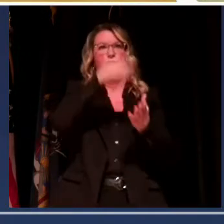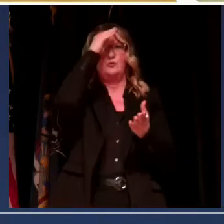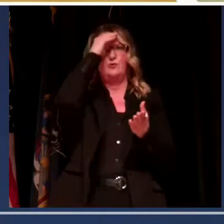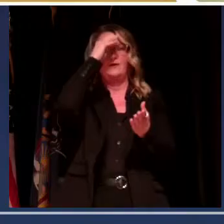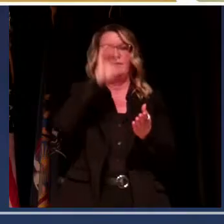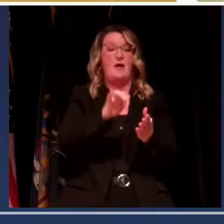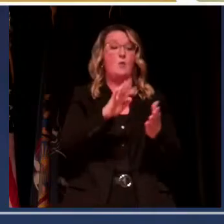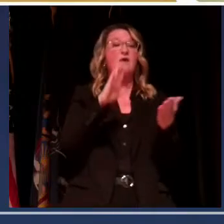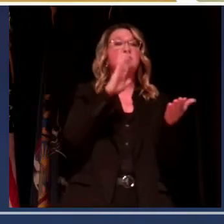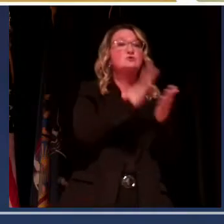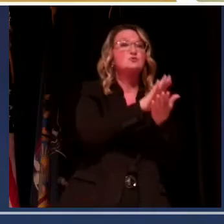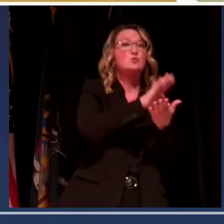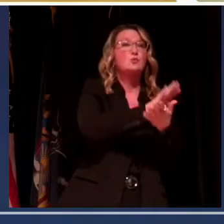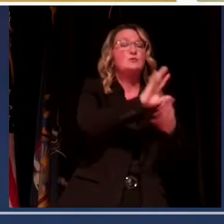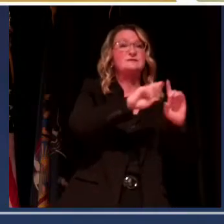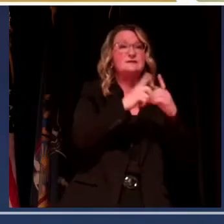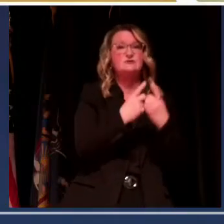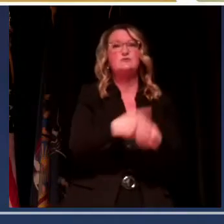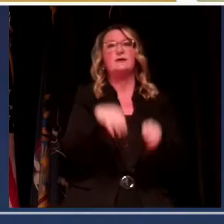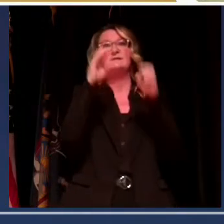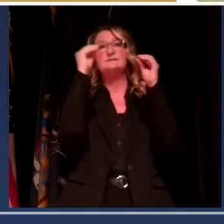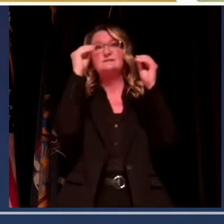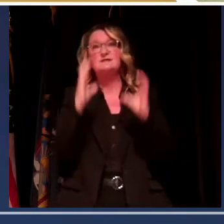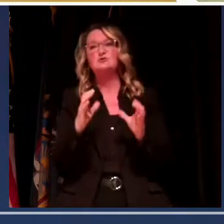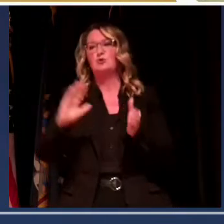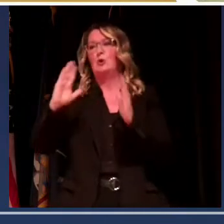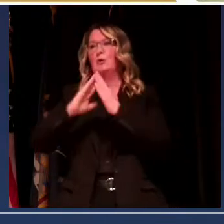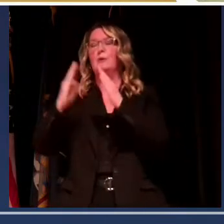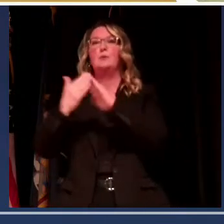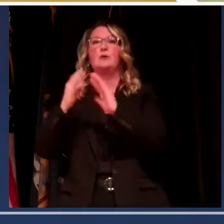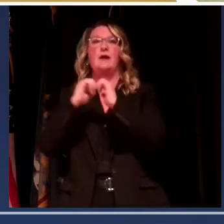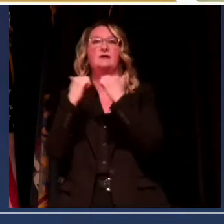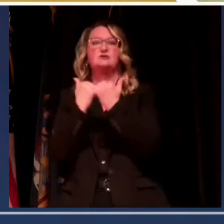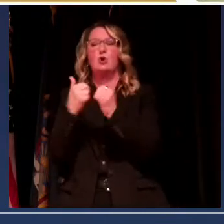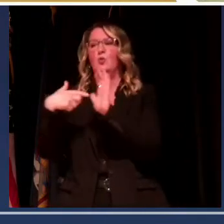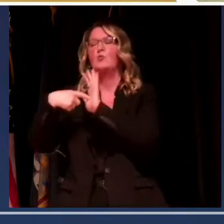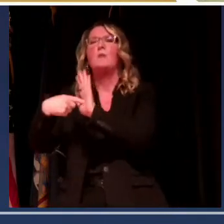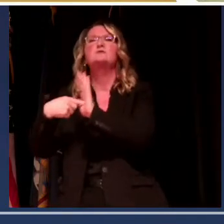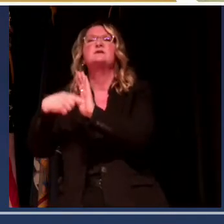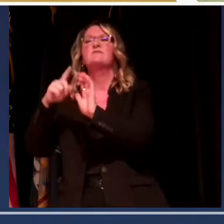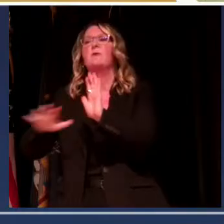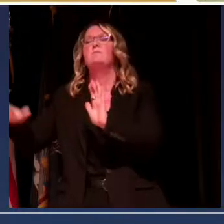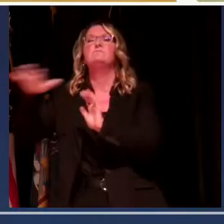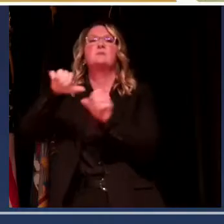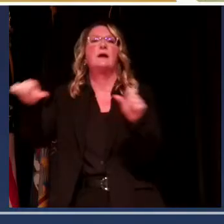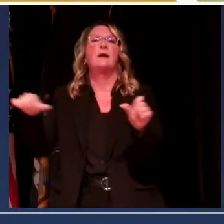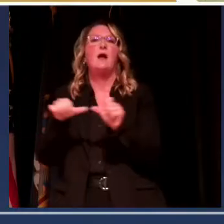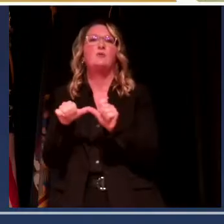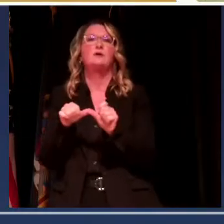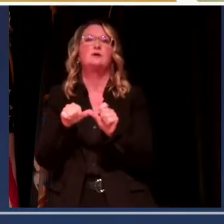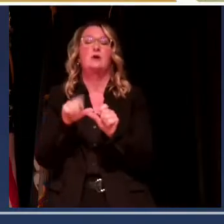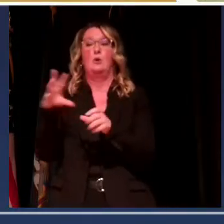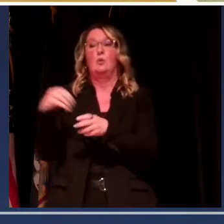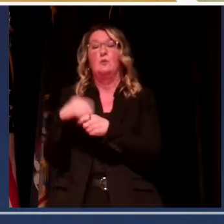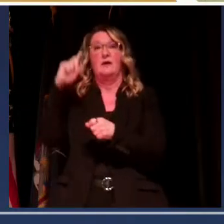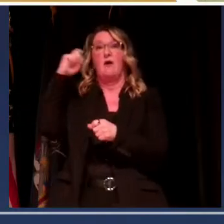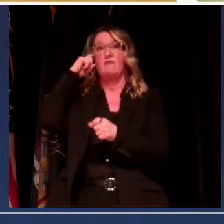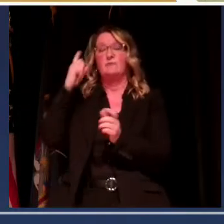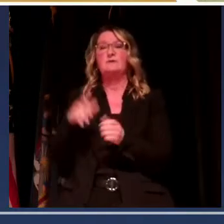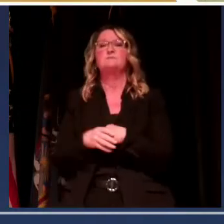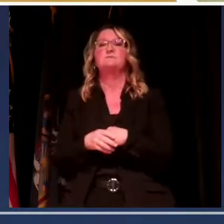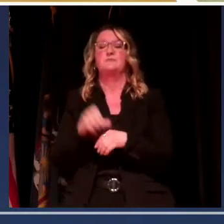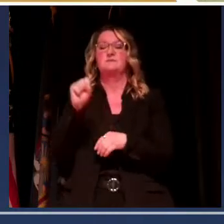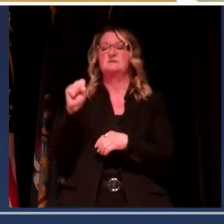school districts, educators, community agencies, and representatives from across the county, including county government.